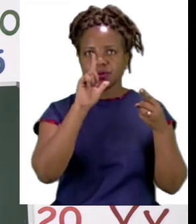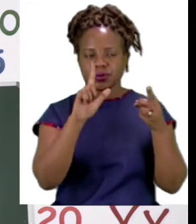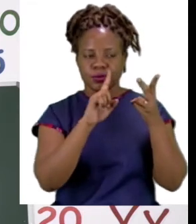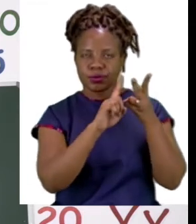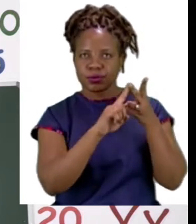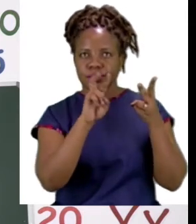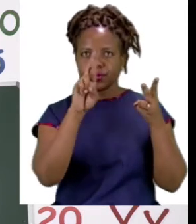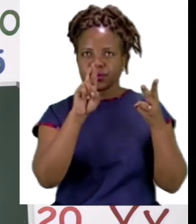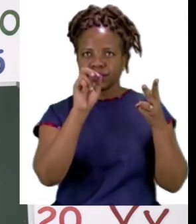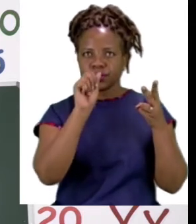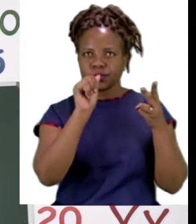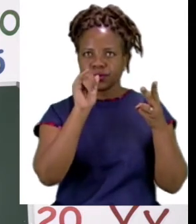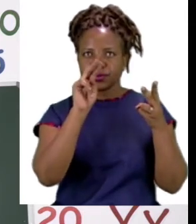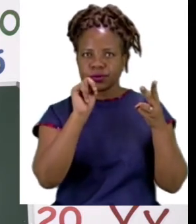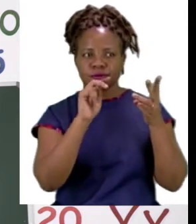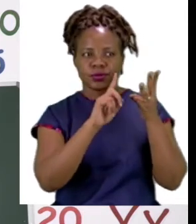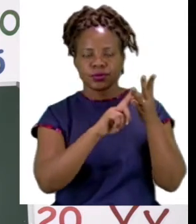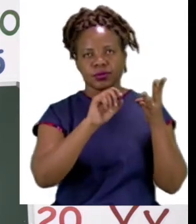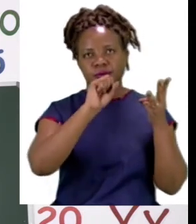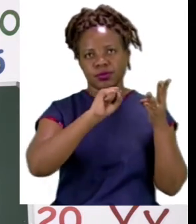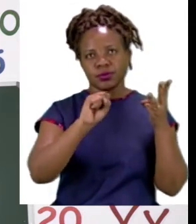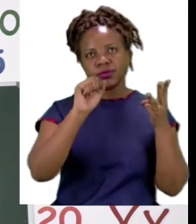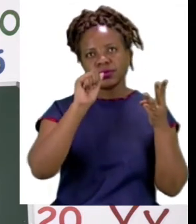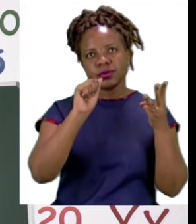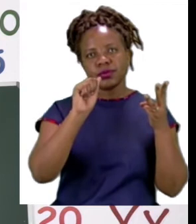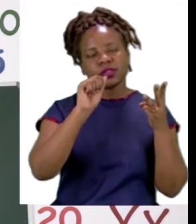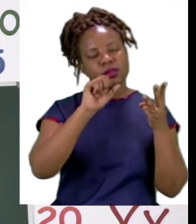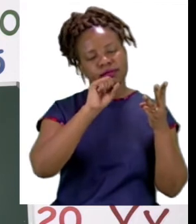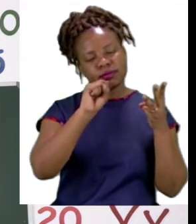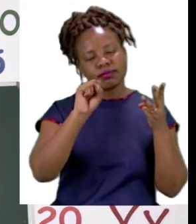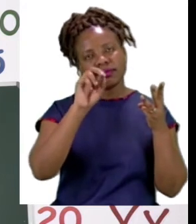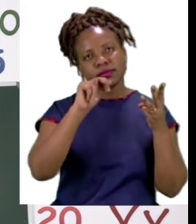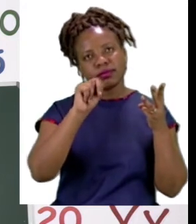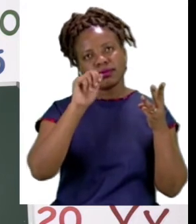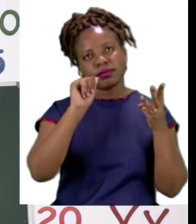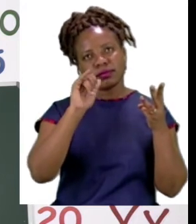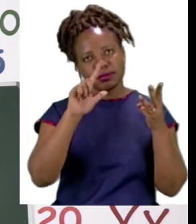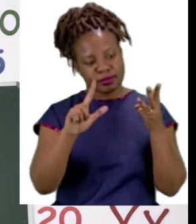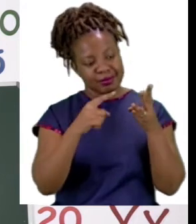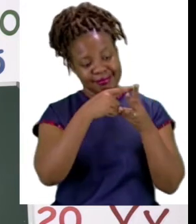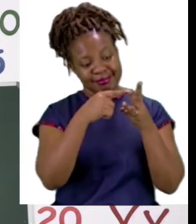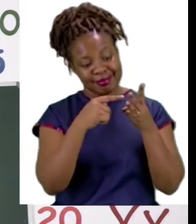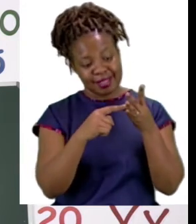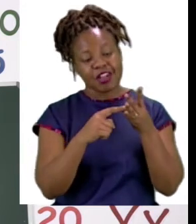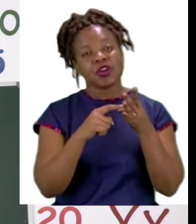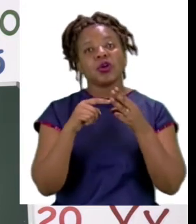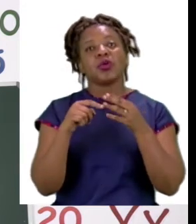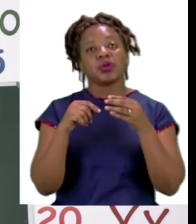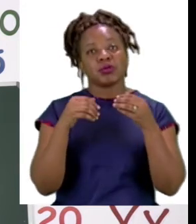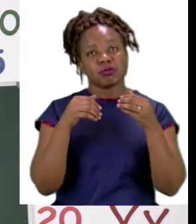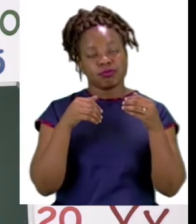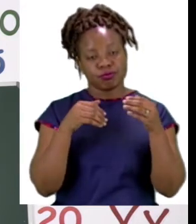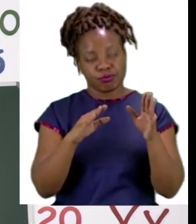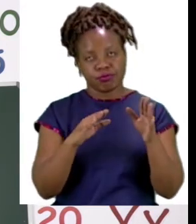rain, and snail. Now, we're going to be using the pictures that you have in your book to try and find out where